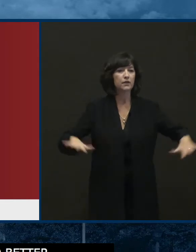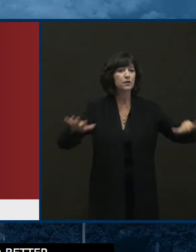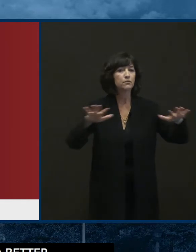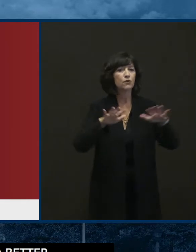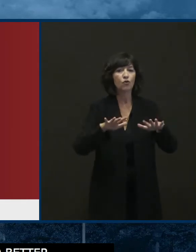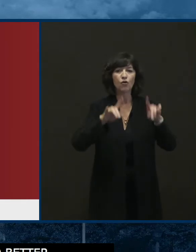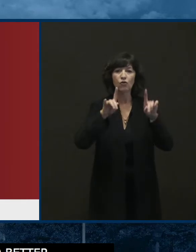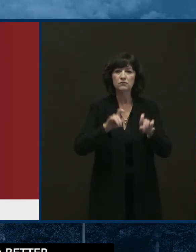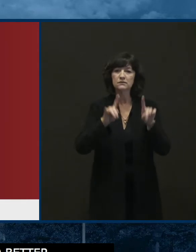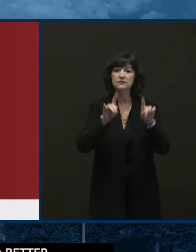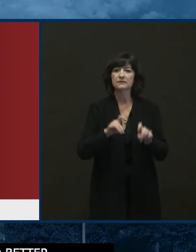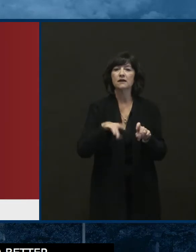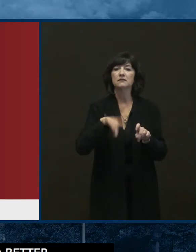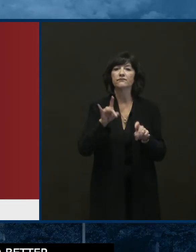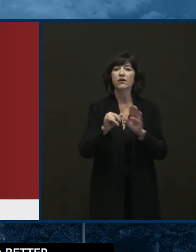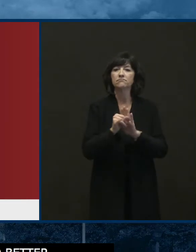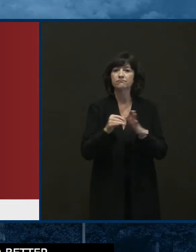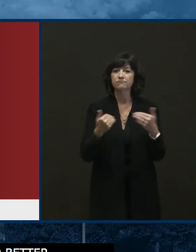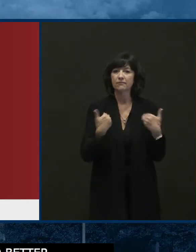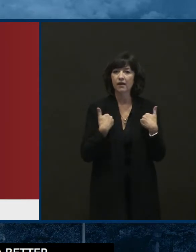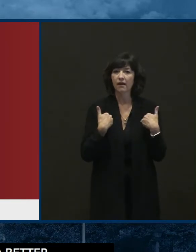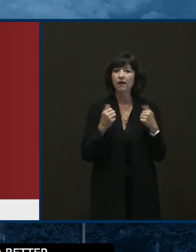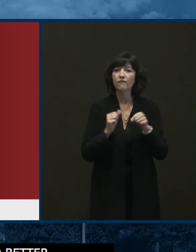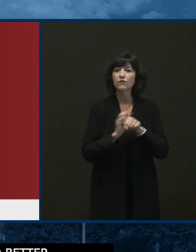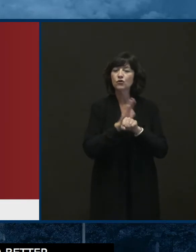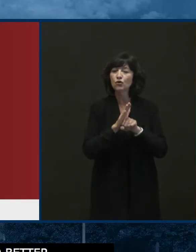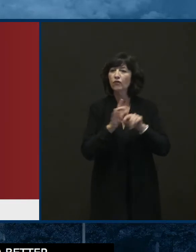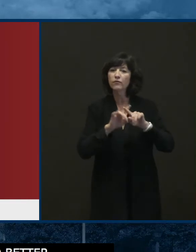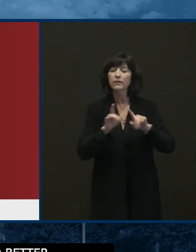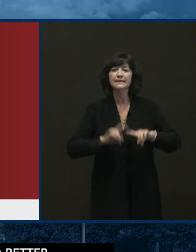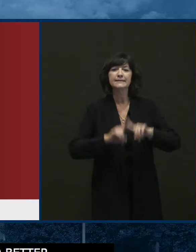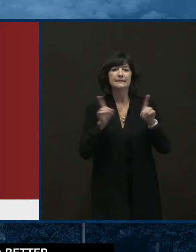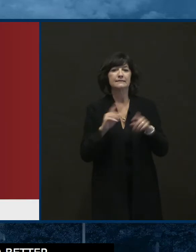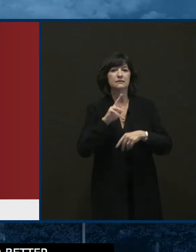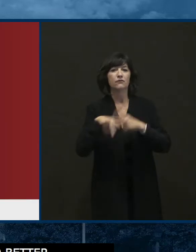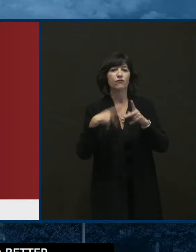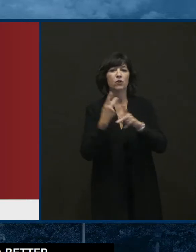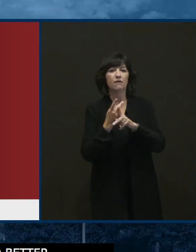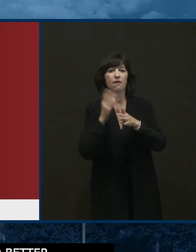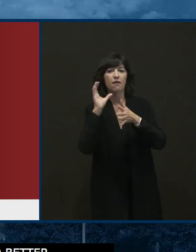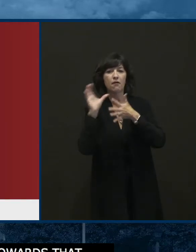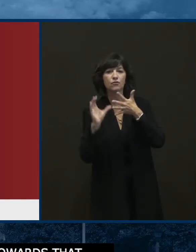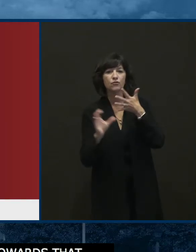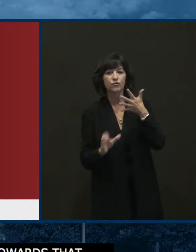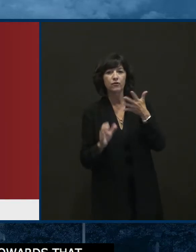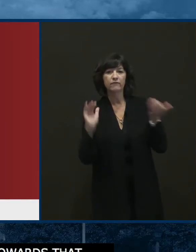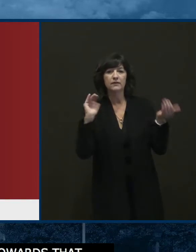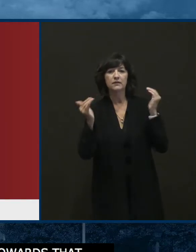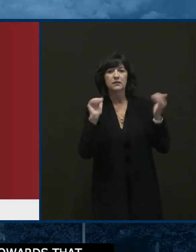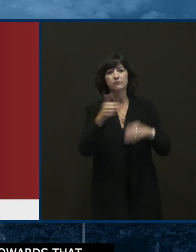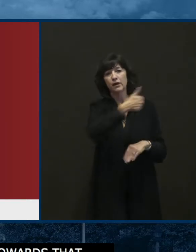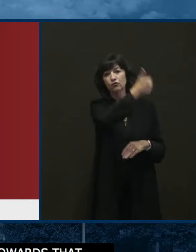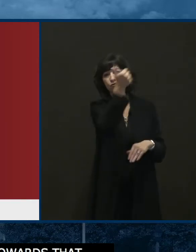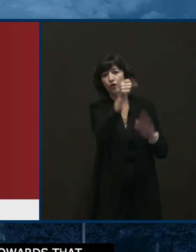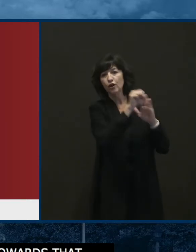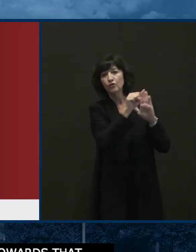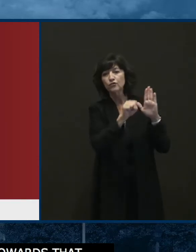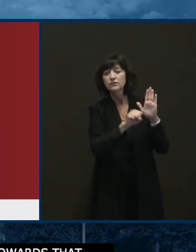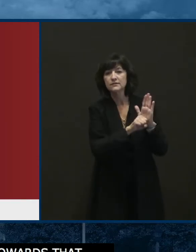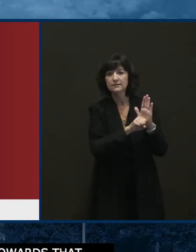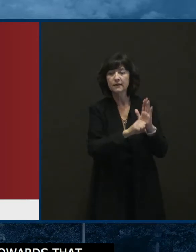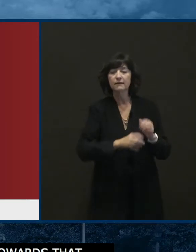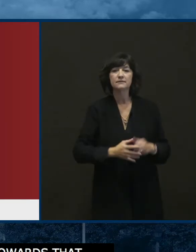moving towards, I think, a criteria that's consistent with what most of the other states are doing and with what is being recommended